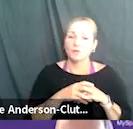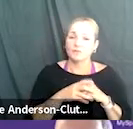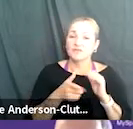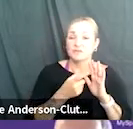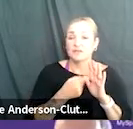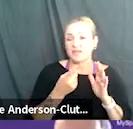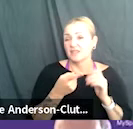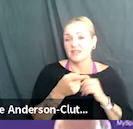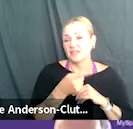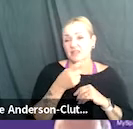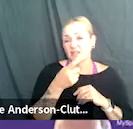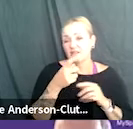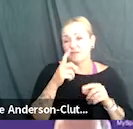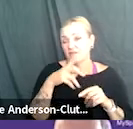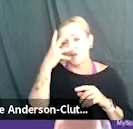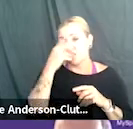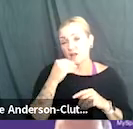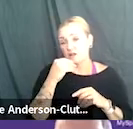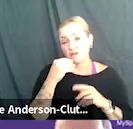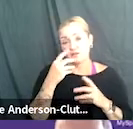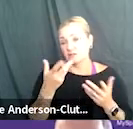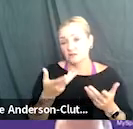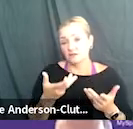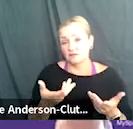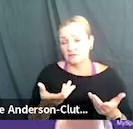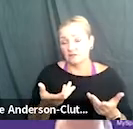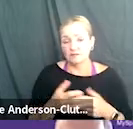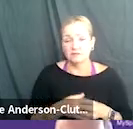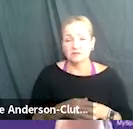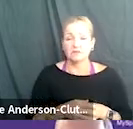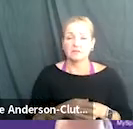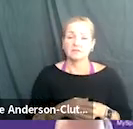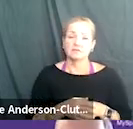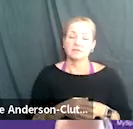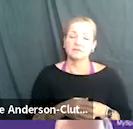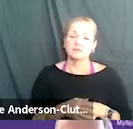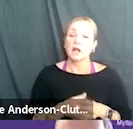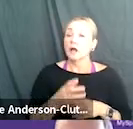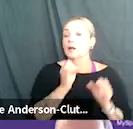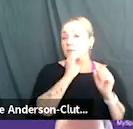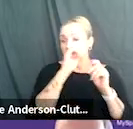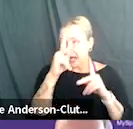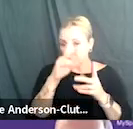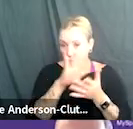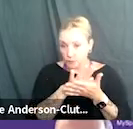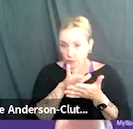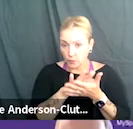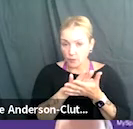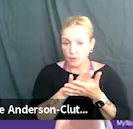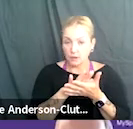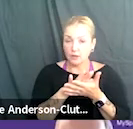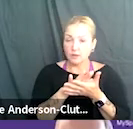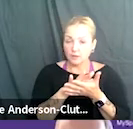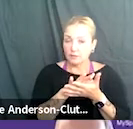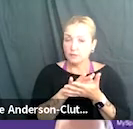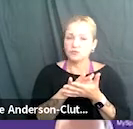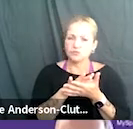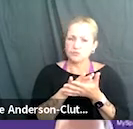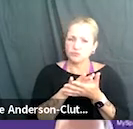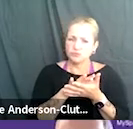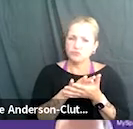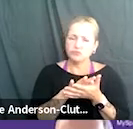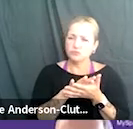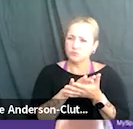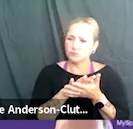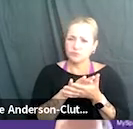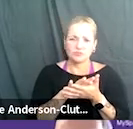people, with little improvement. So these are things that are still pretty impairing. We had talked previously about possible SSRI. His parents, at this point in time